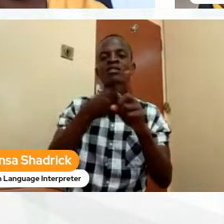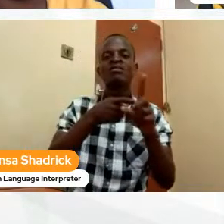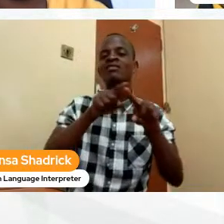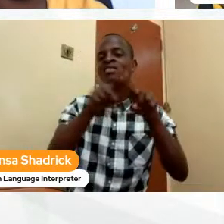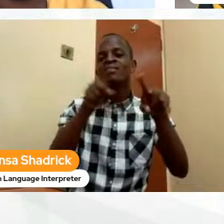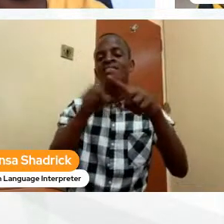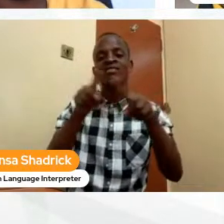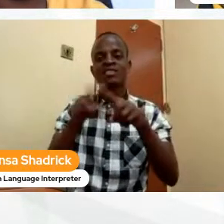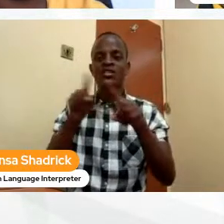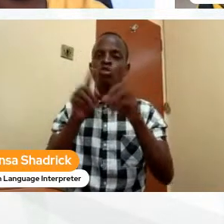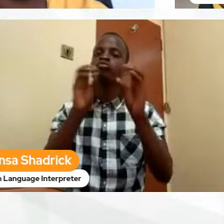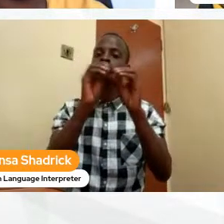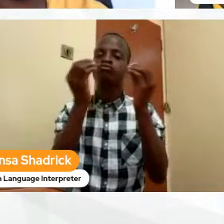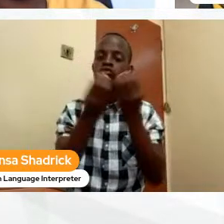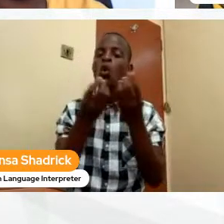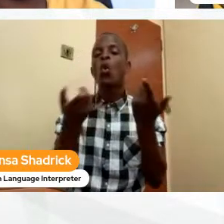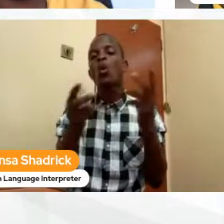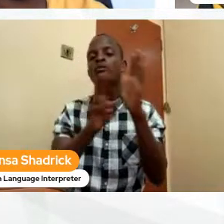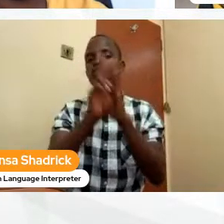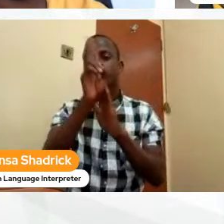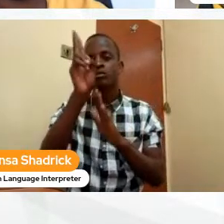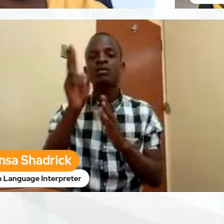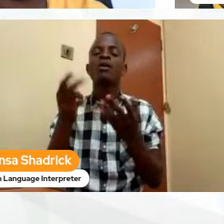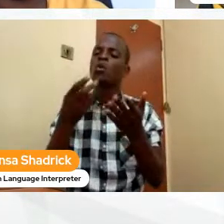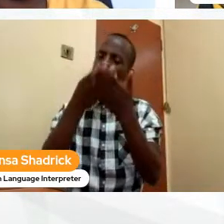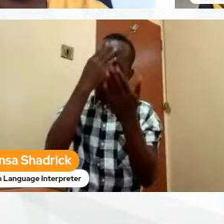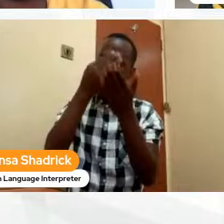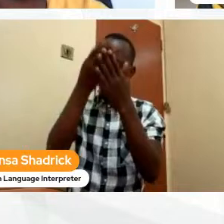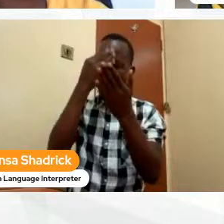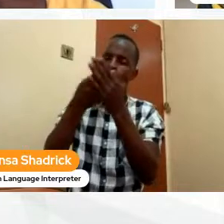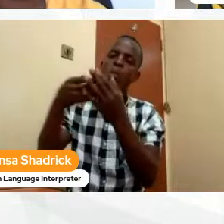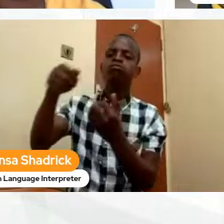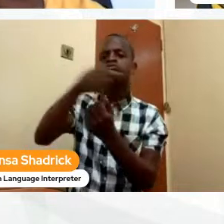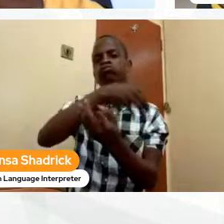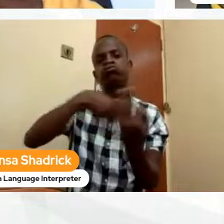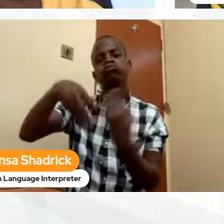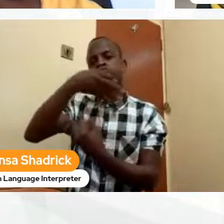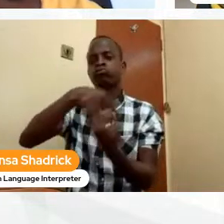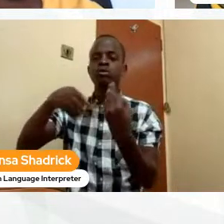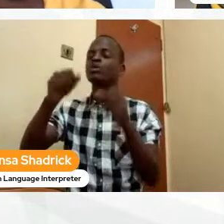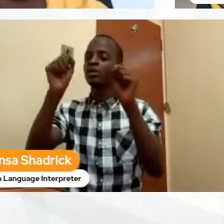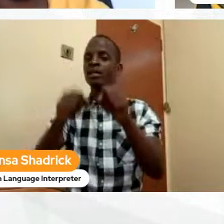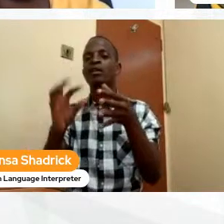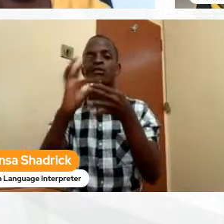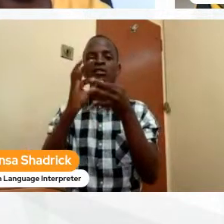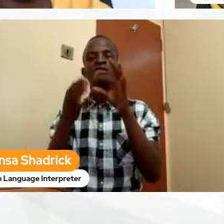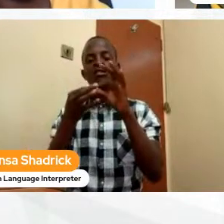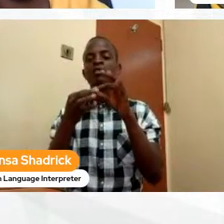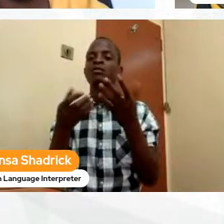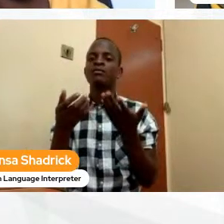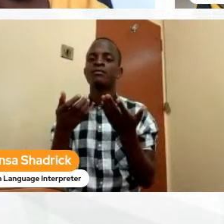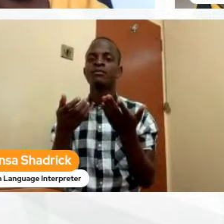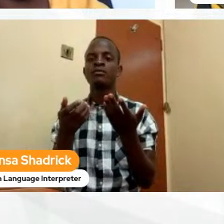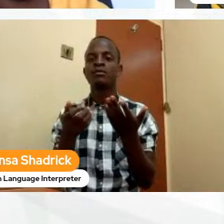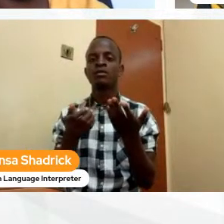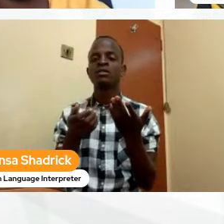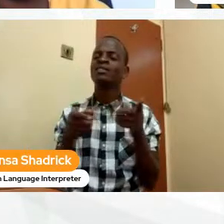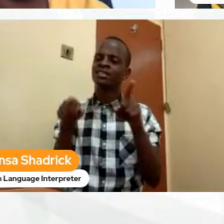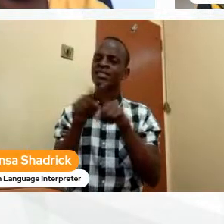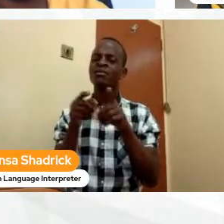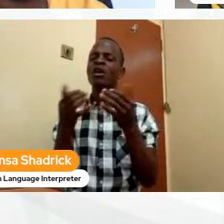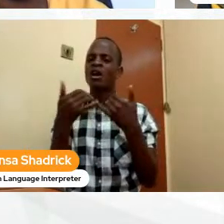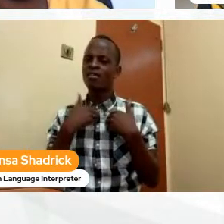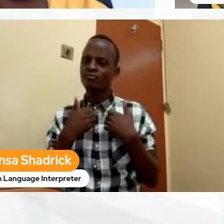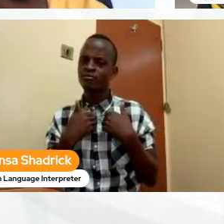are aiming to do different things in terms of the school. So you can network. For those that are in programming within